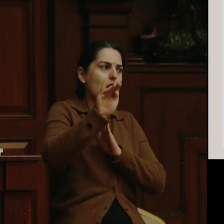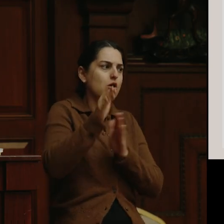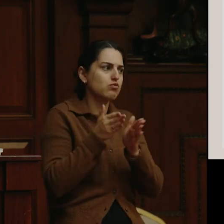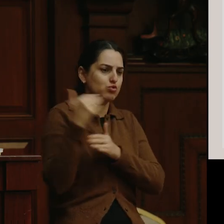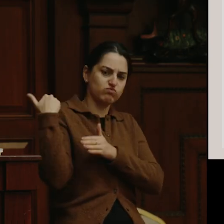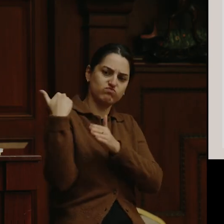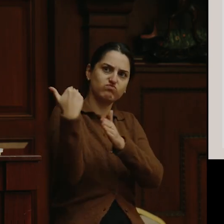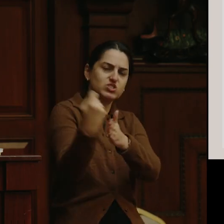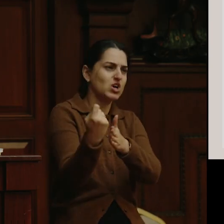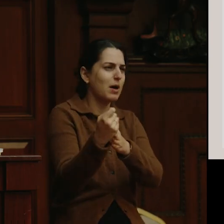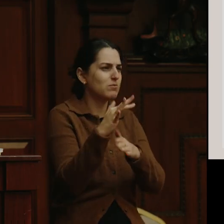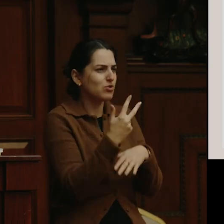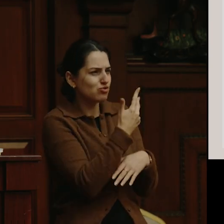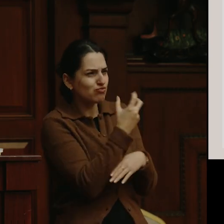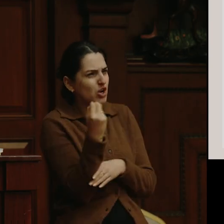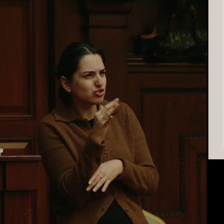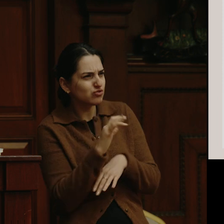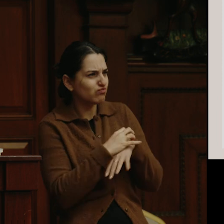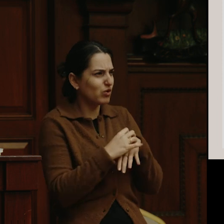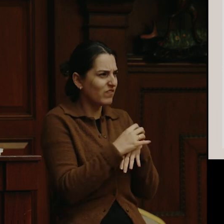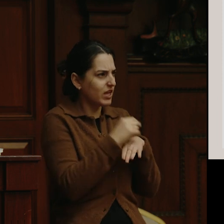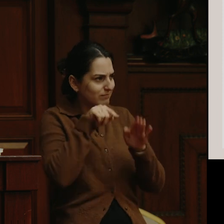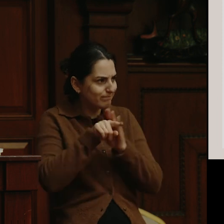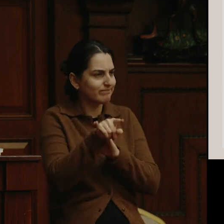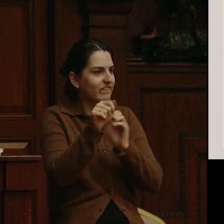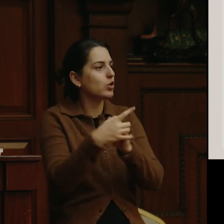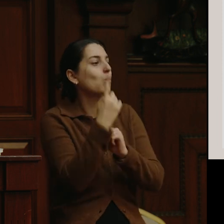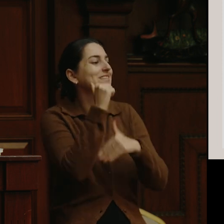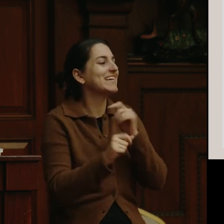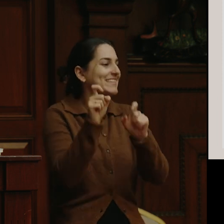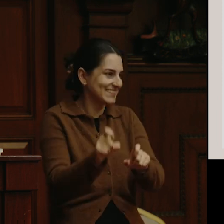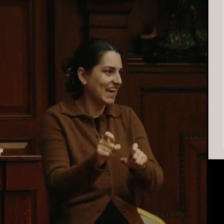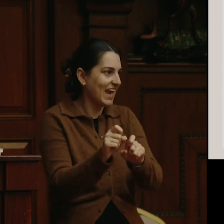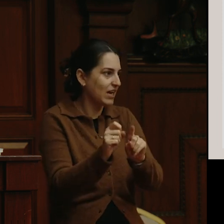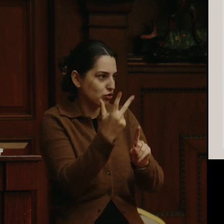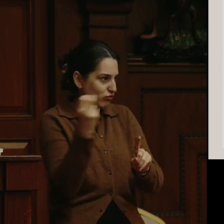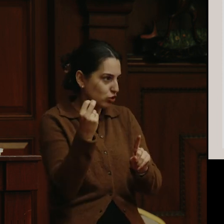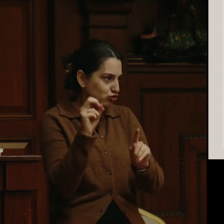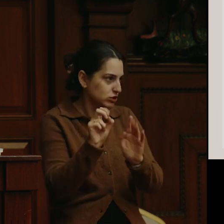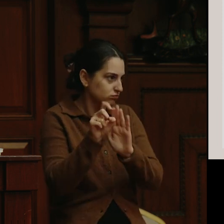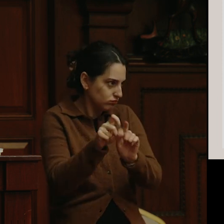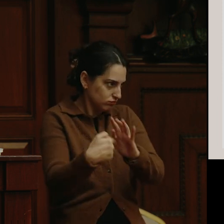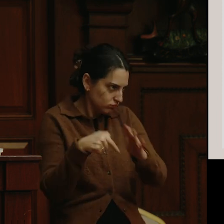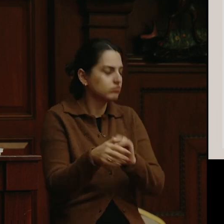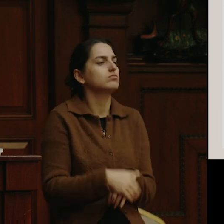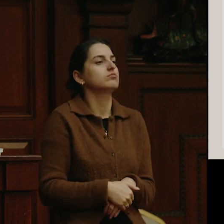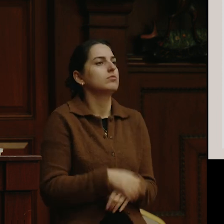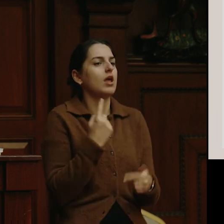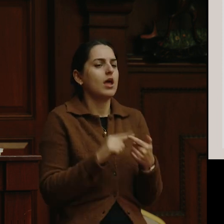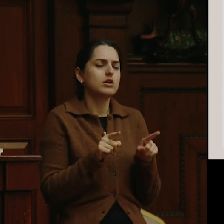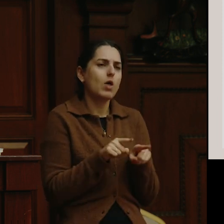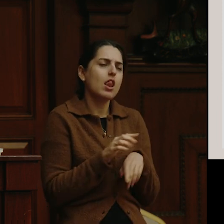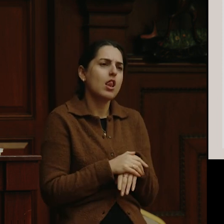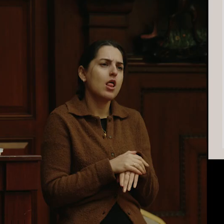to about kind of 300 admissions or day case admissions per year. We did